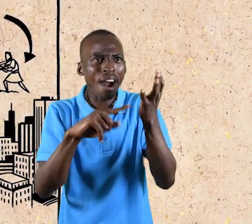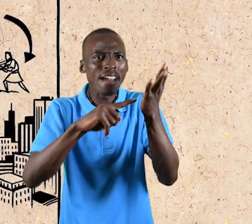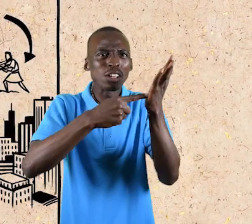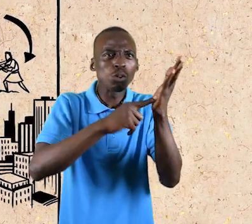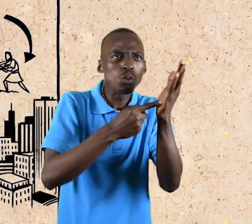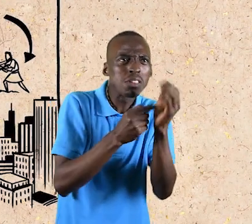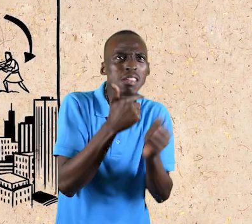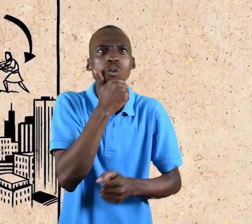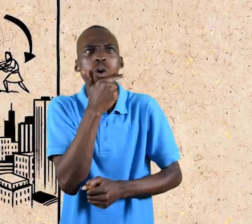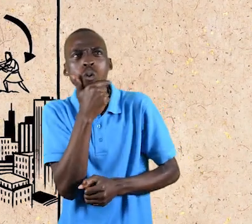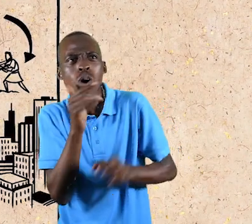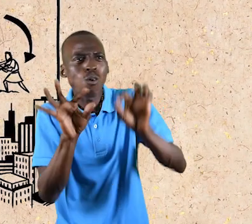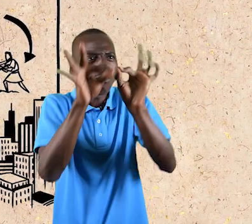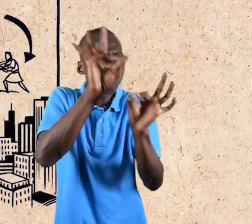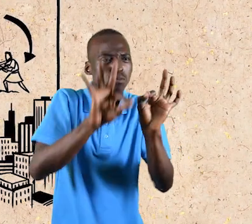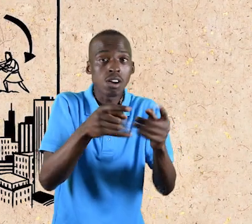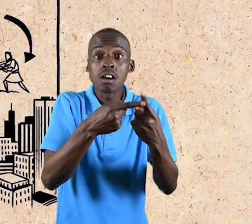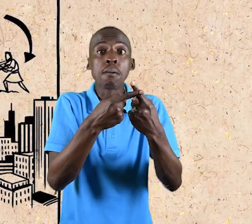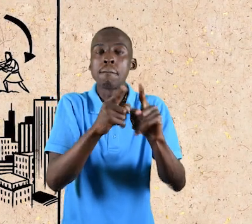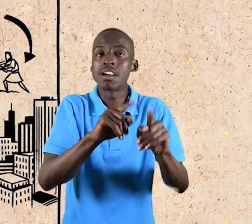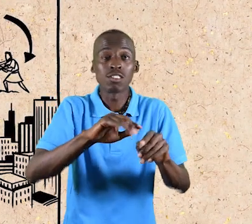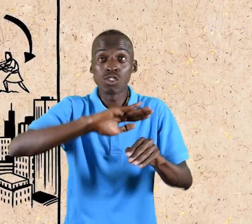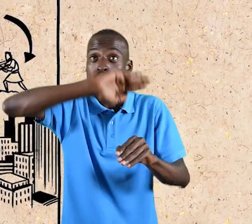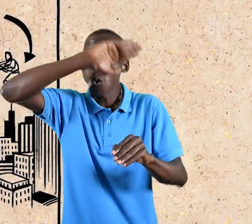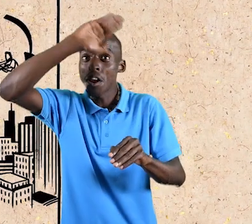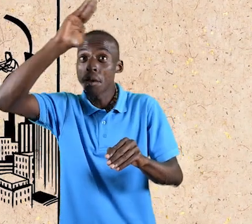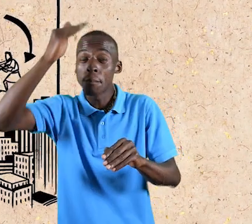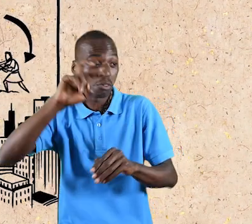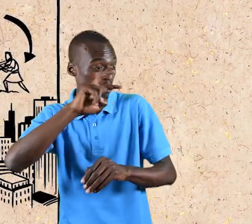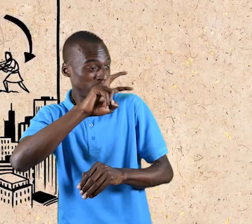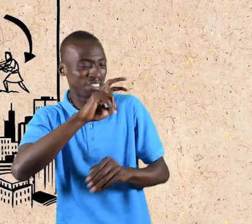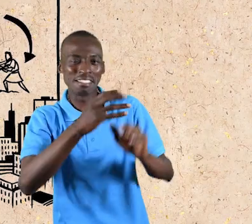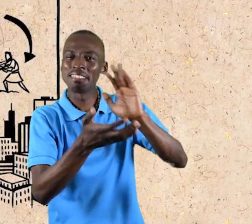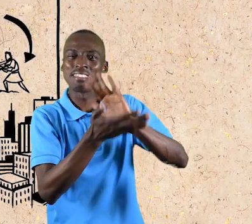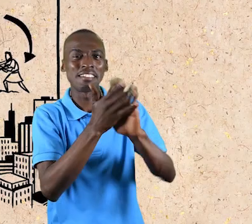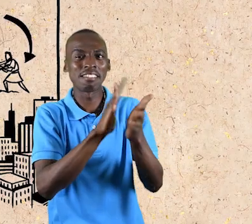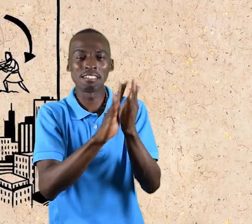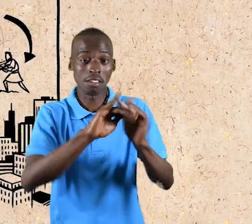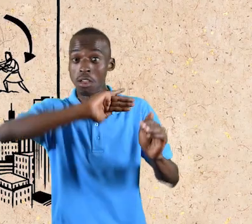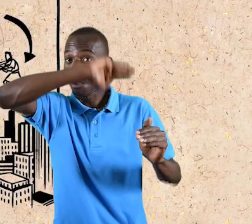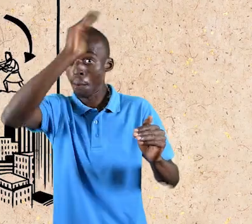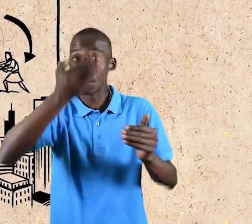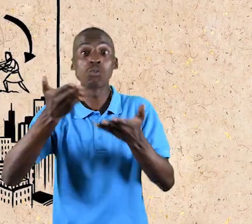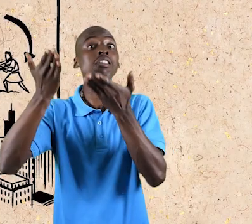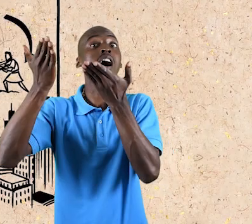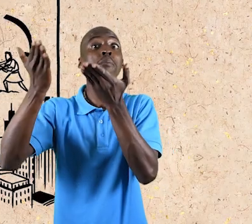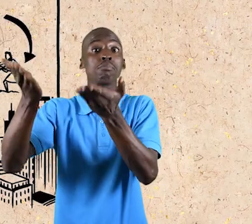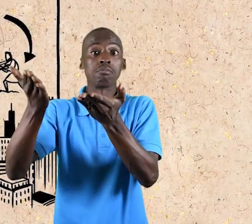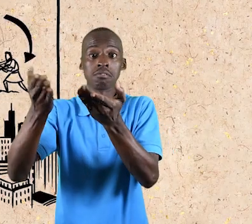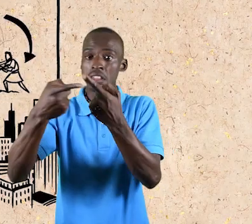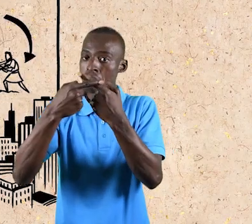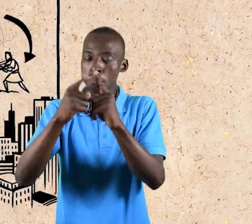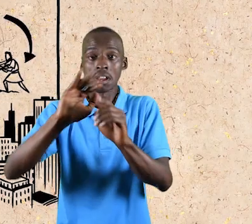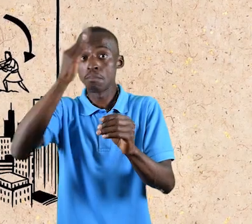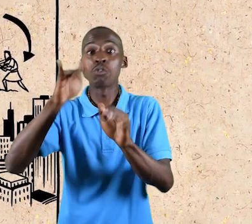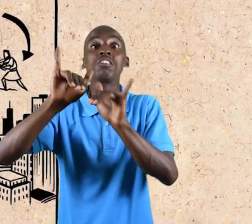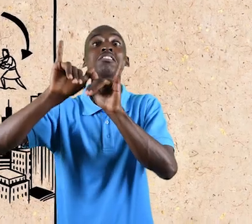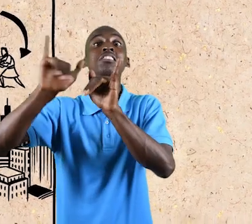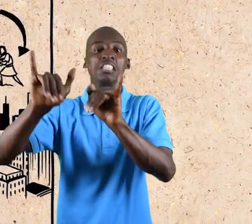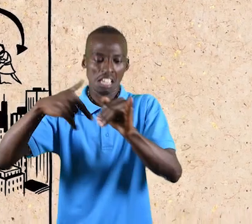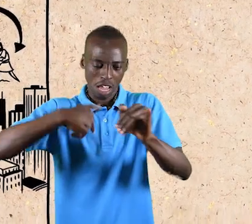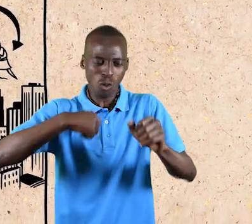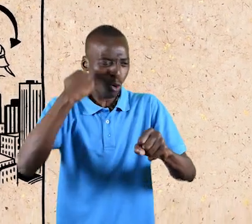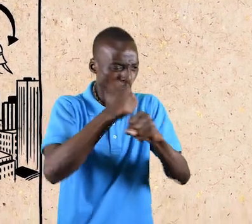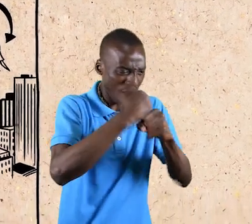and fall, but go climb a mountain and see if it cares. It was there long before any of us, and it will be here long after. I